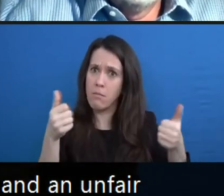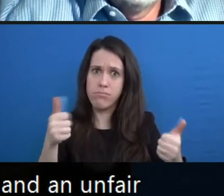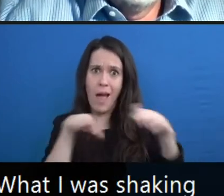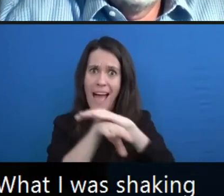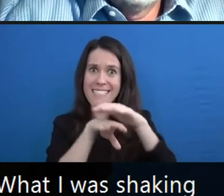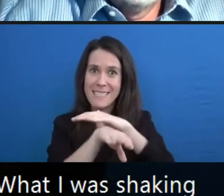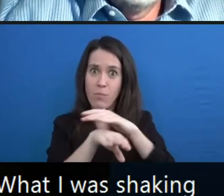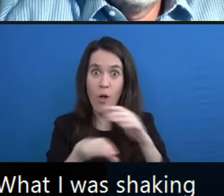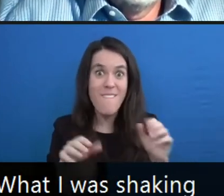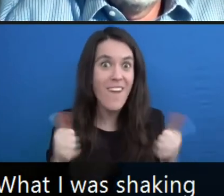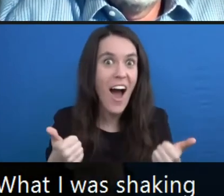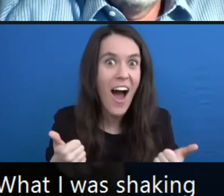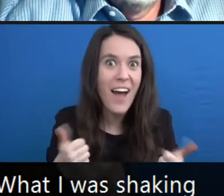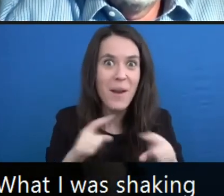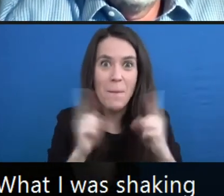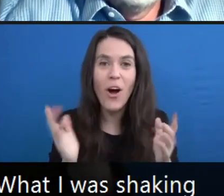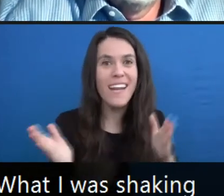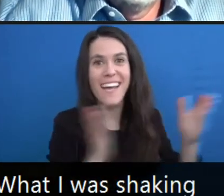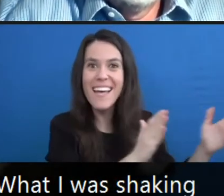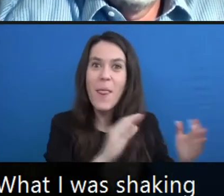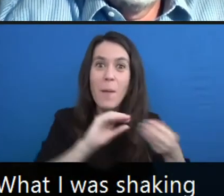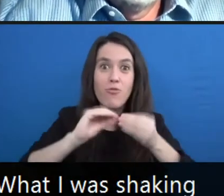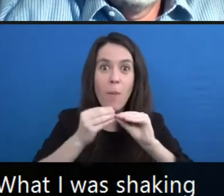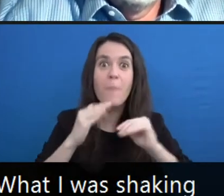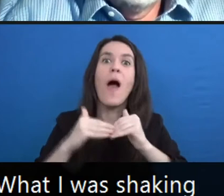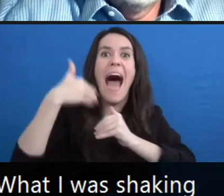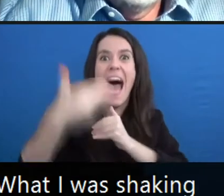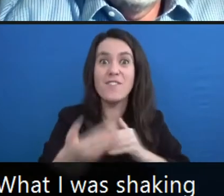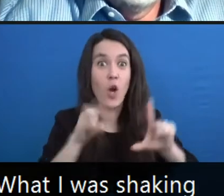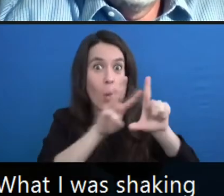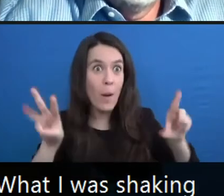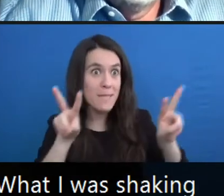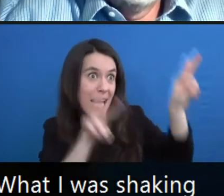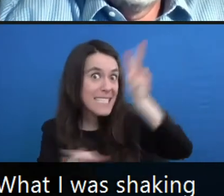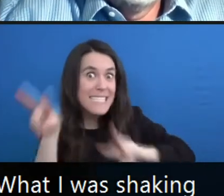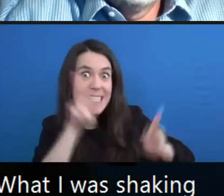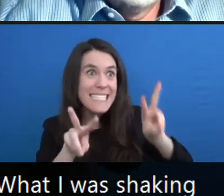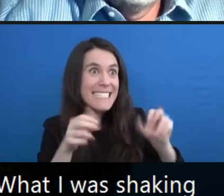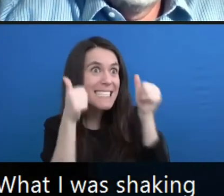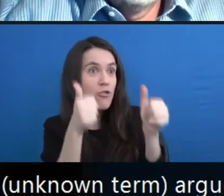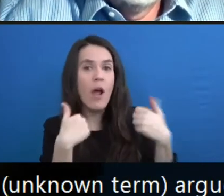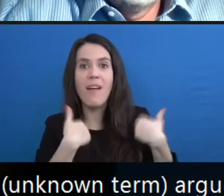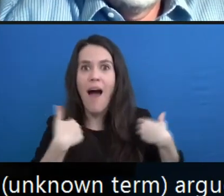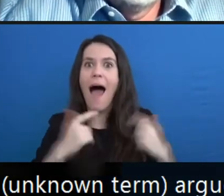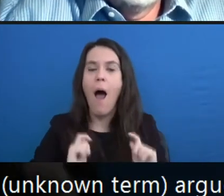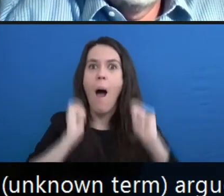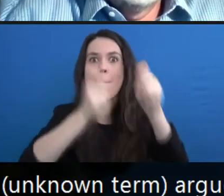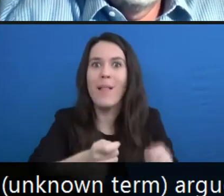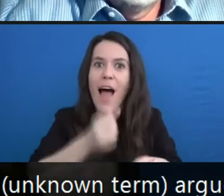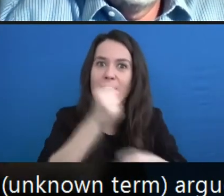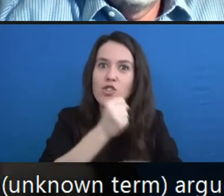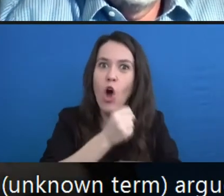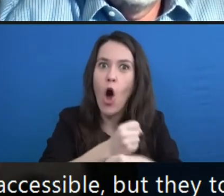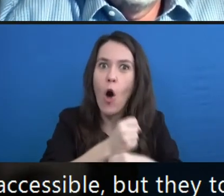decisions about what you could do on the basis of data that was not reflective of your reality,